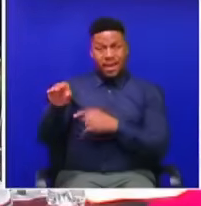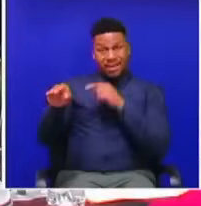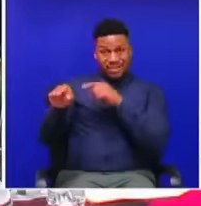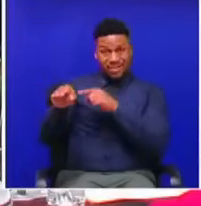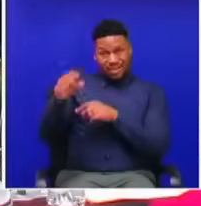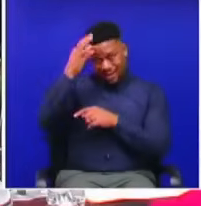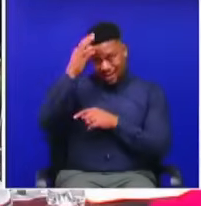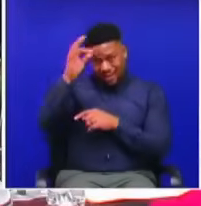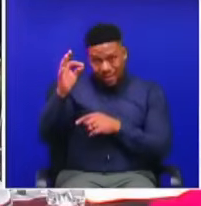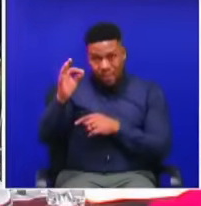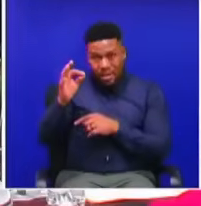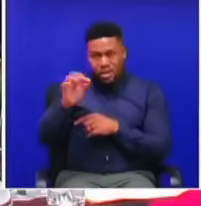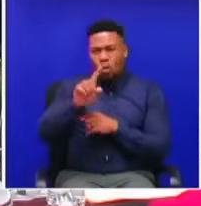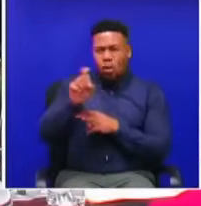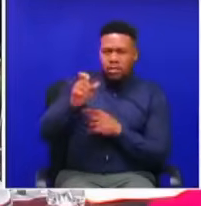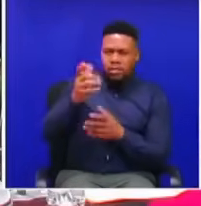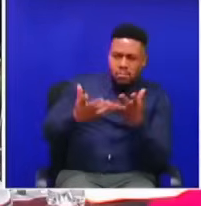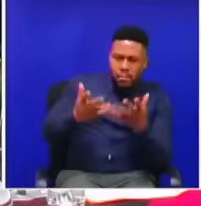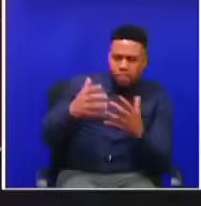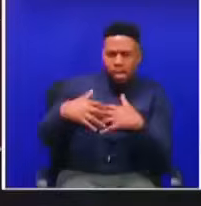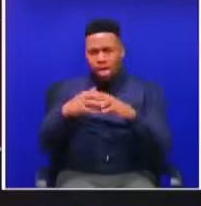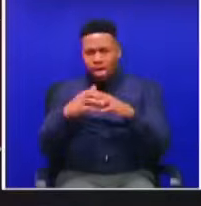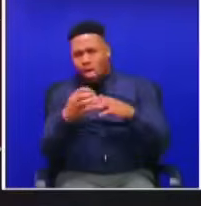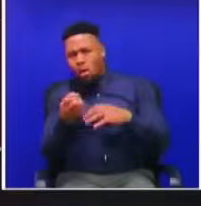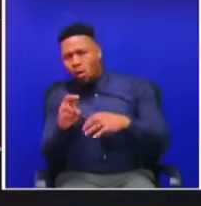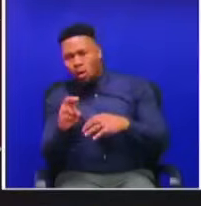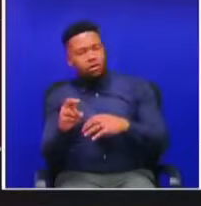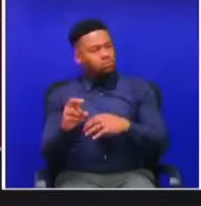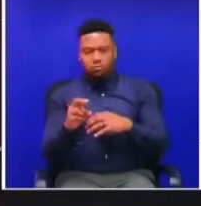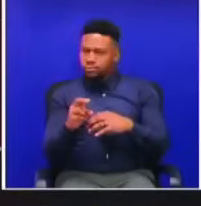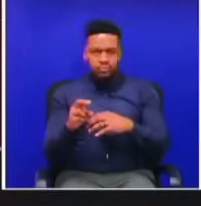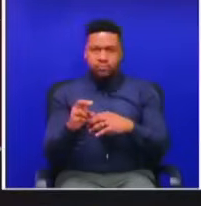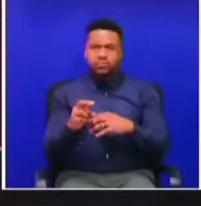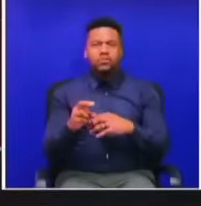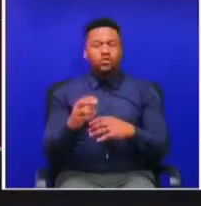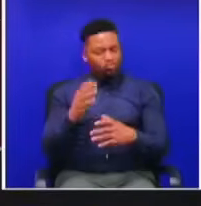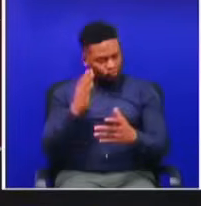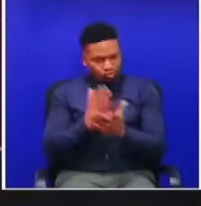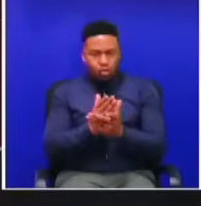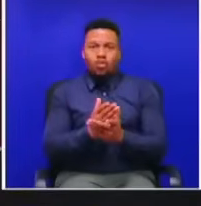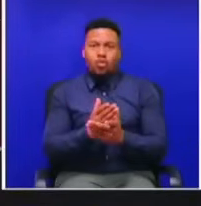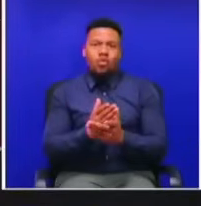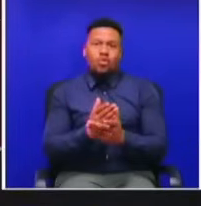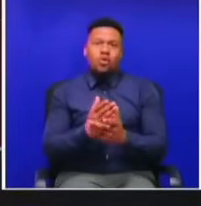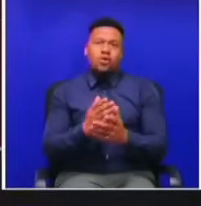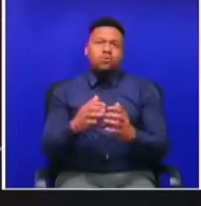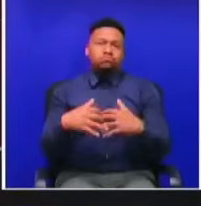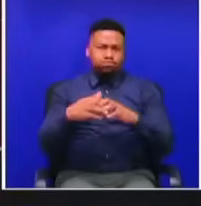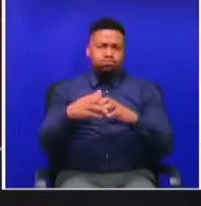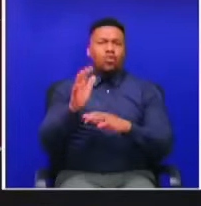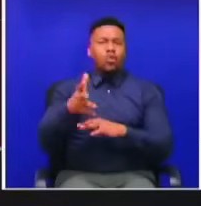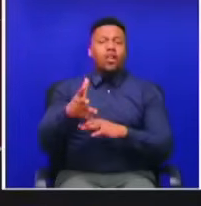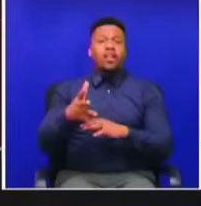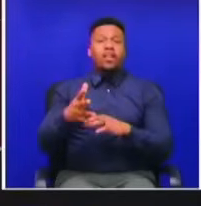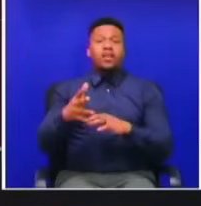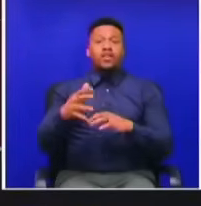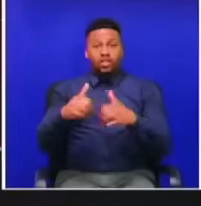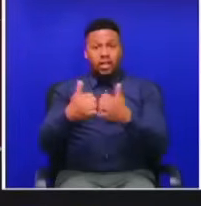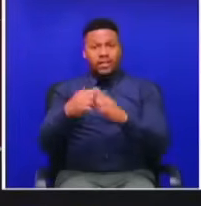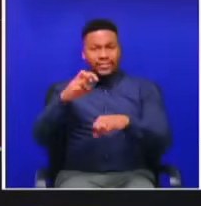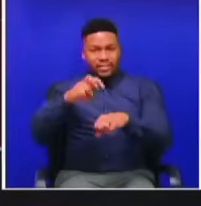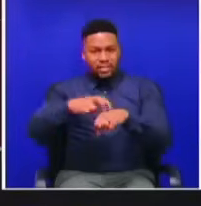will be set up or not. It is really the mechanics of how we go about setting up the state